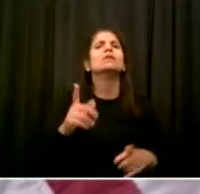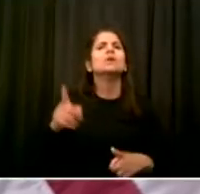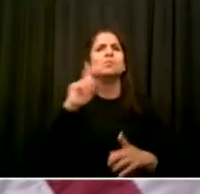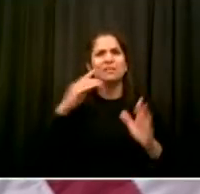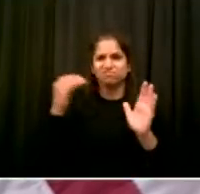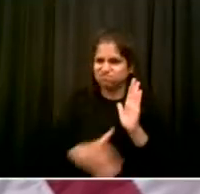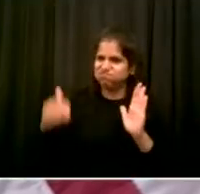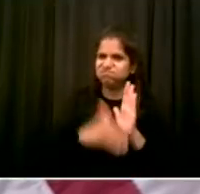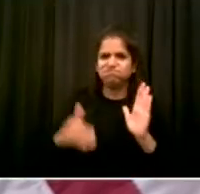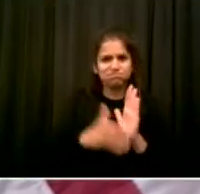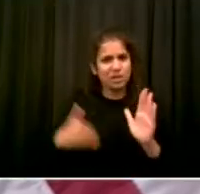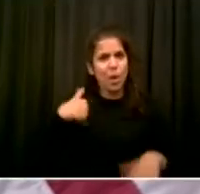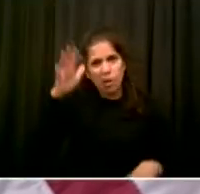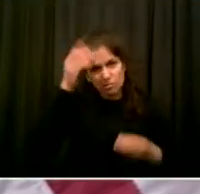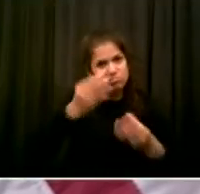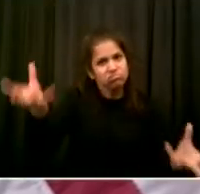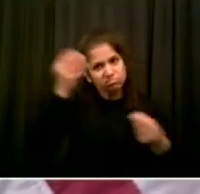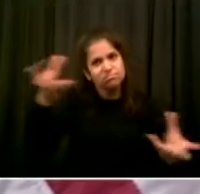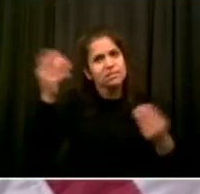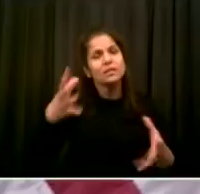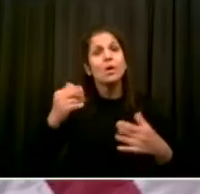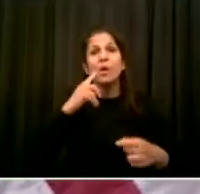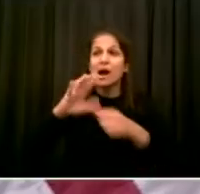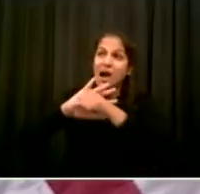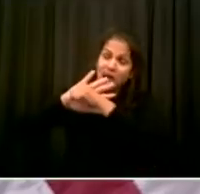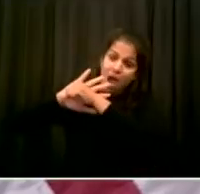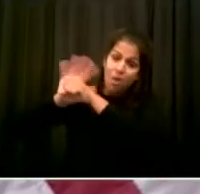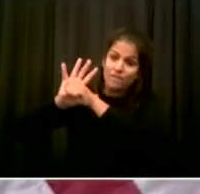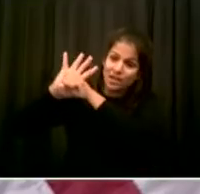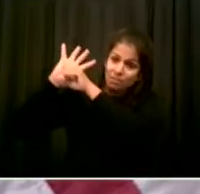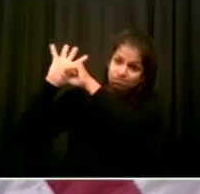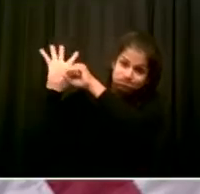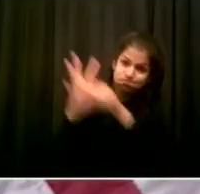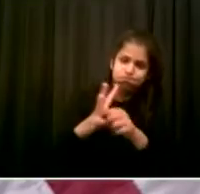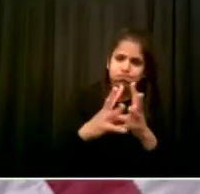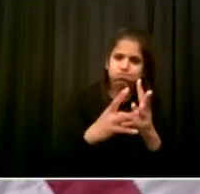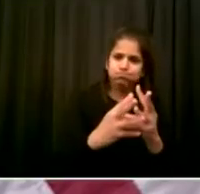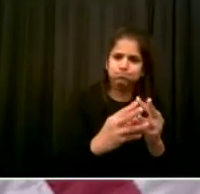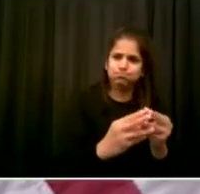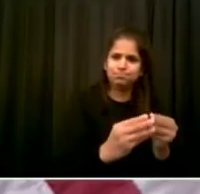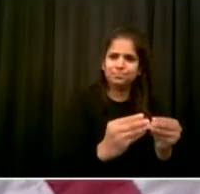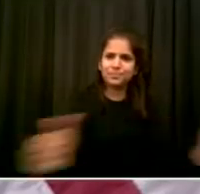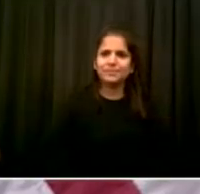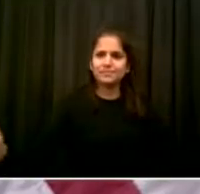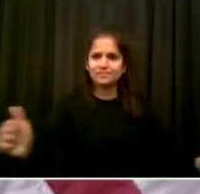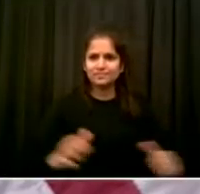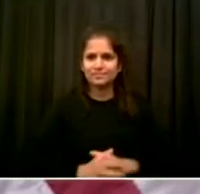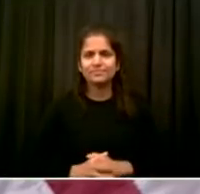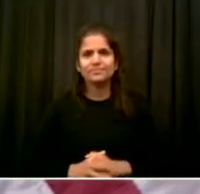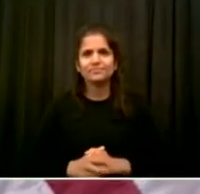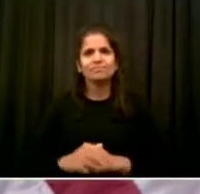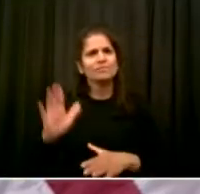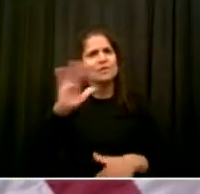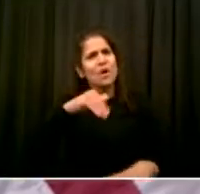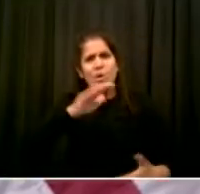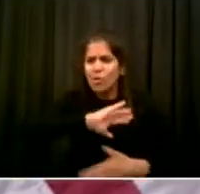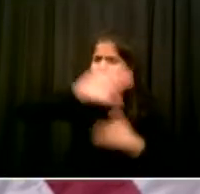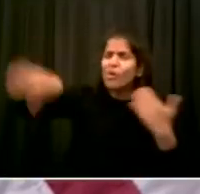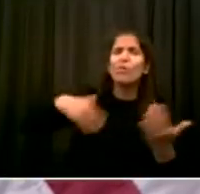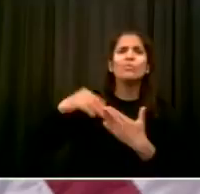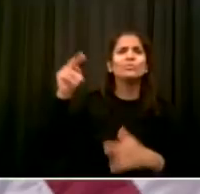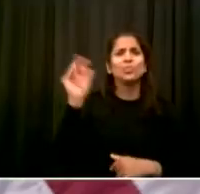move forward in this city. And everyone will be a part of it. Everyone will be supporting each other during it, just as New Yorkers have